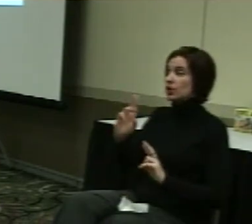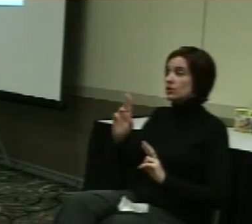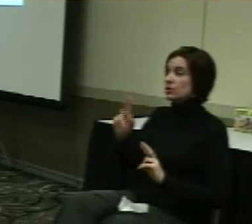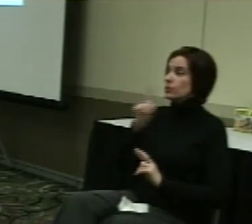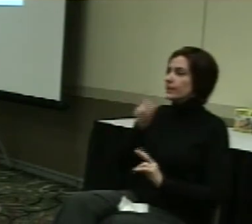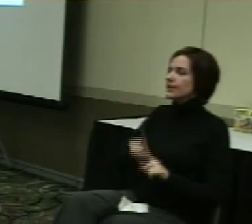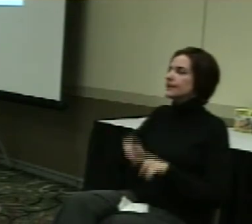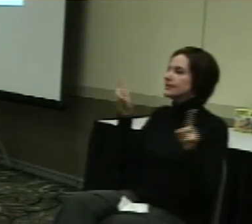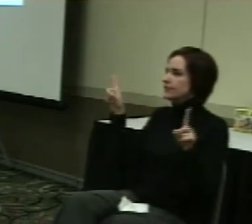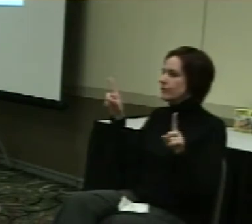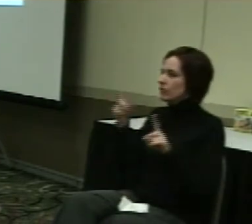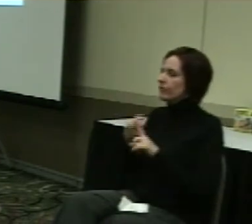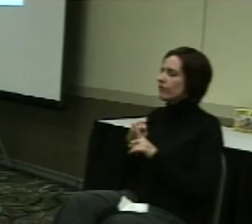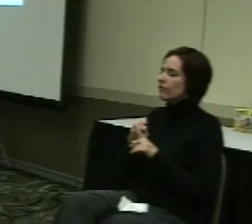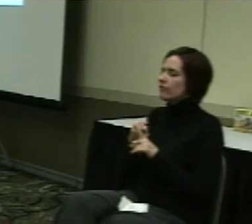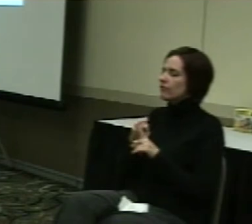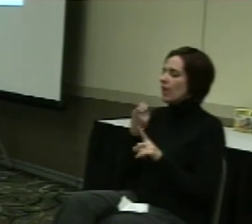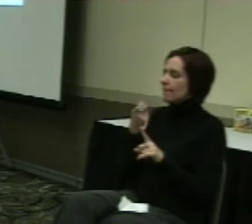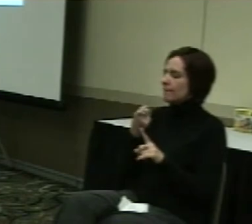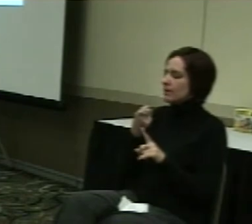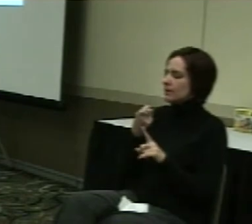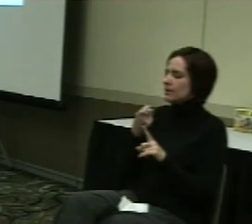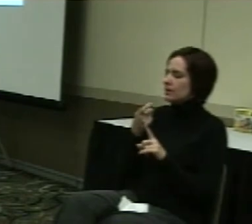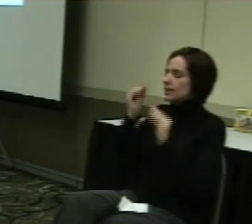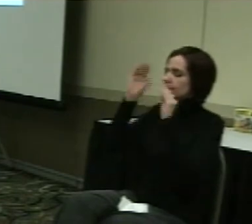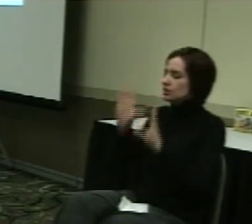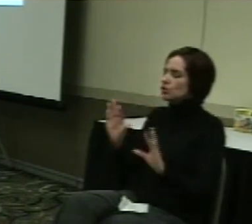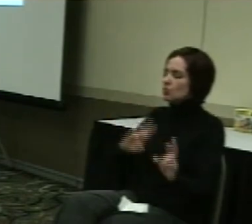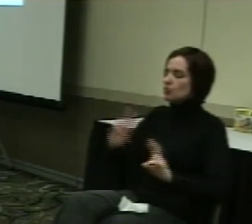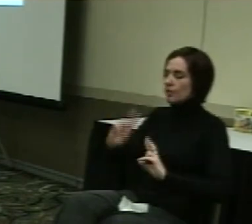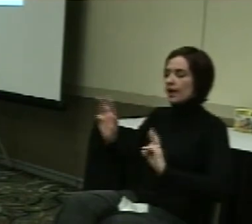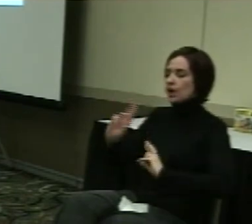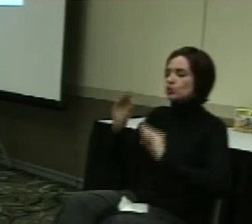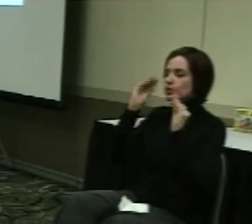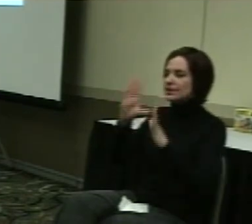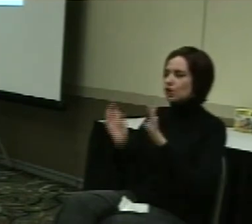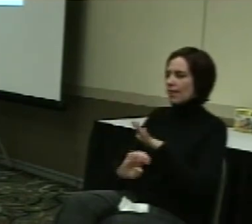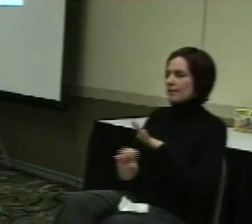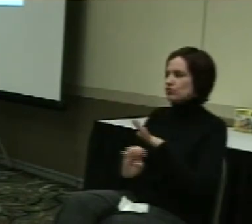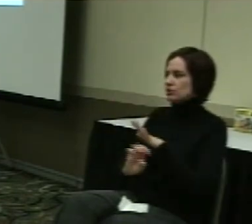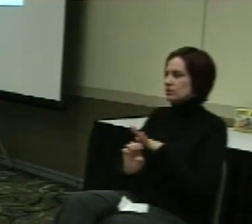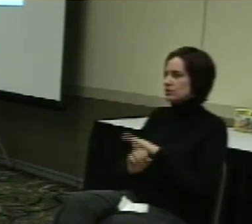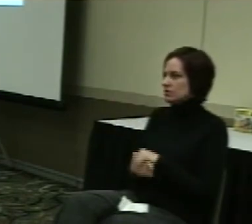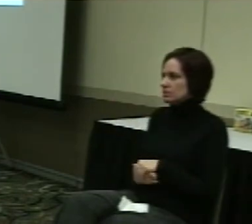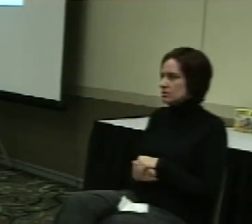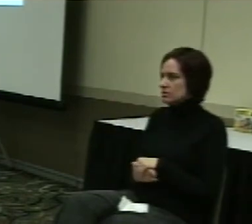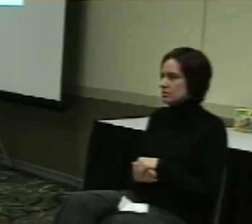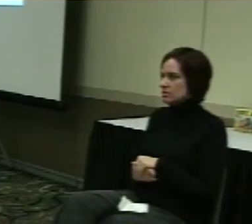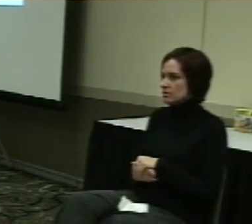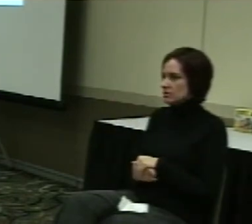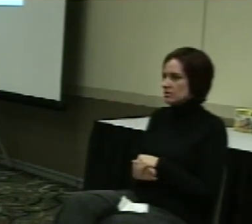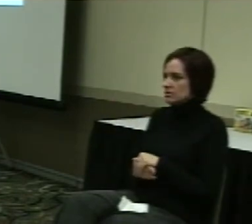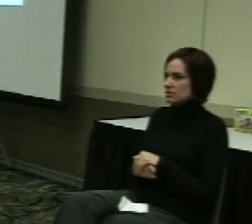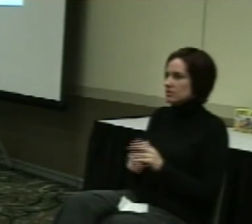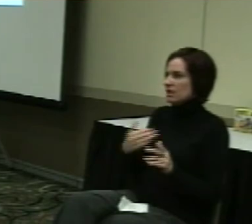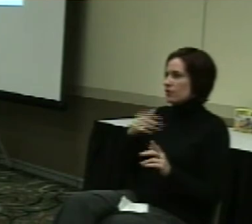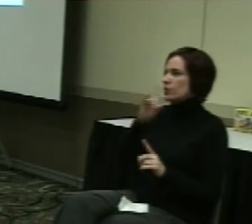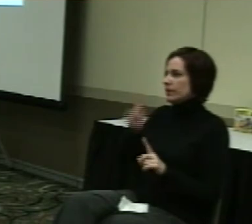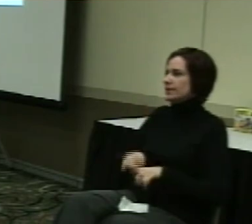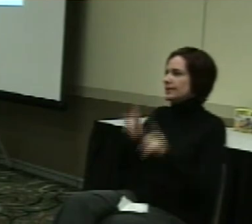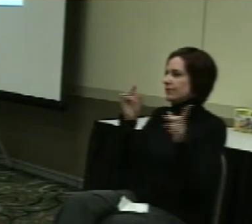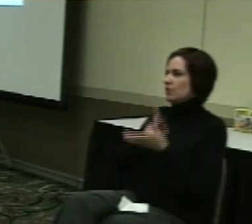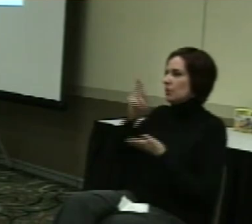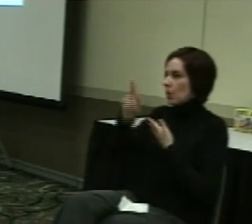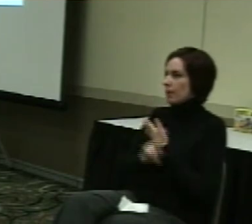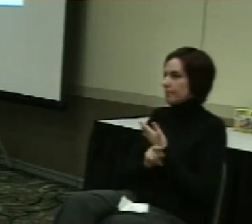differently from teachers who are prepared to teach elementary school children. They really do. They have a really different